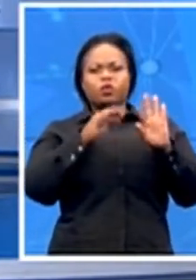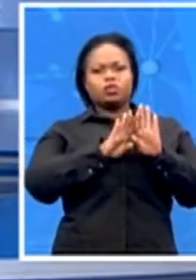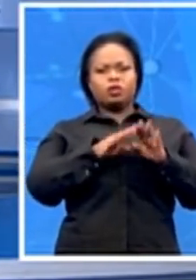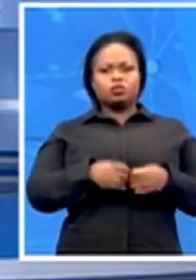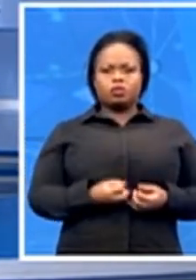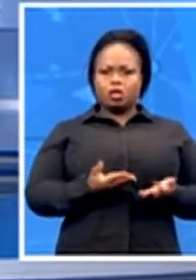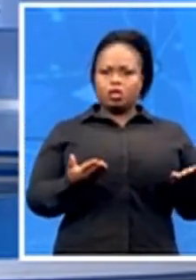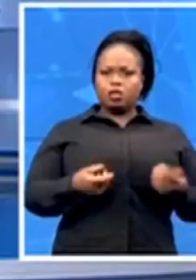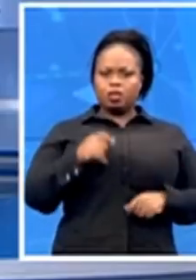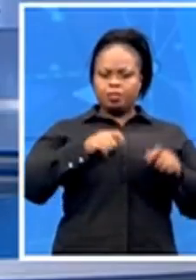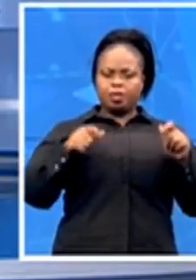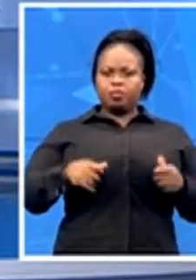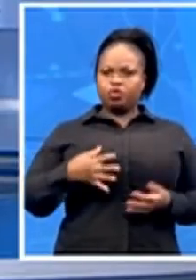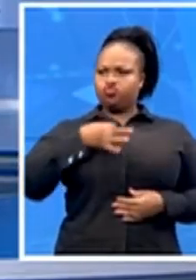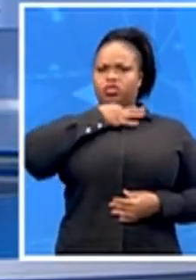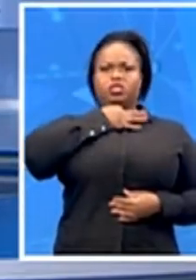they defy these regulations?